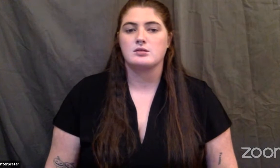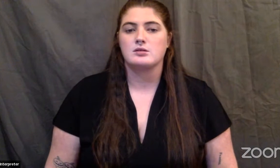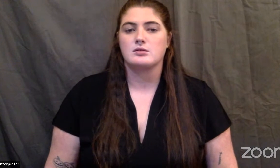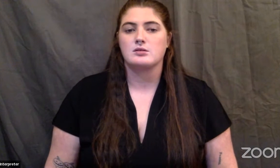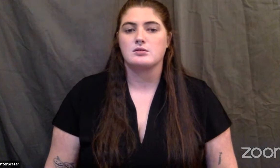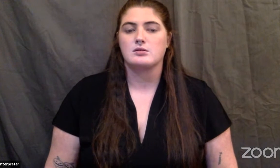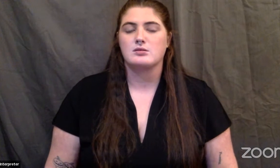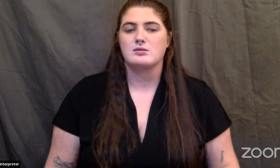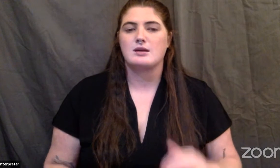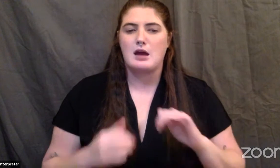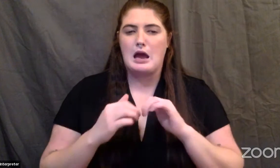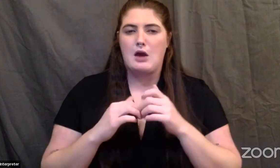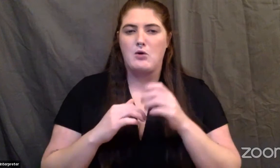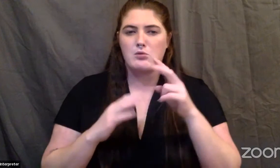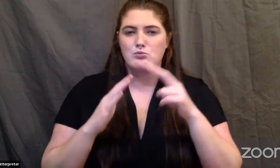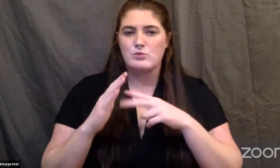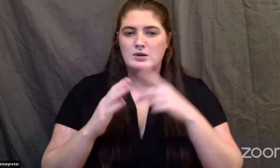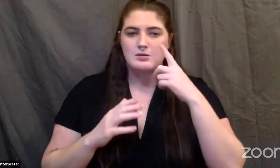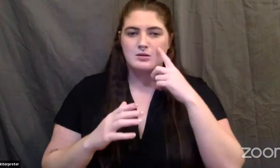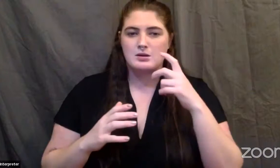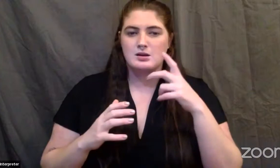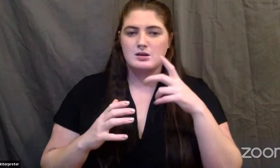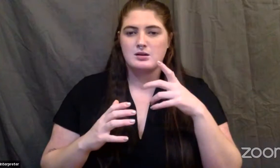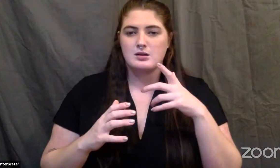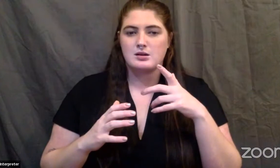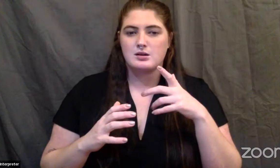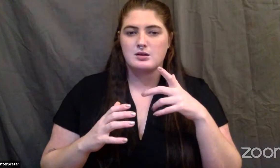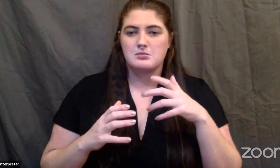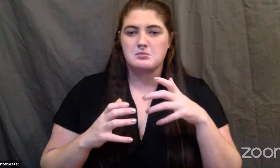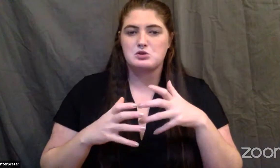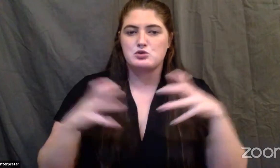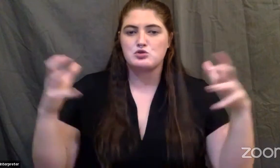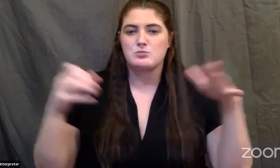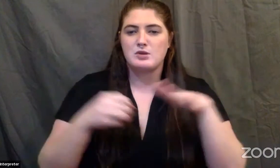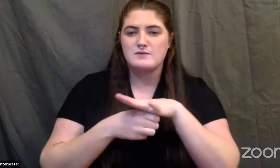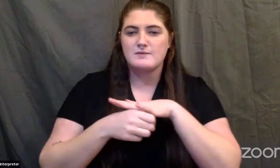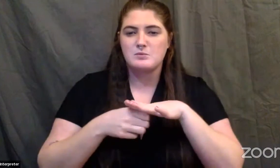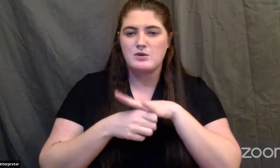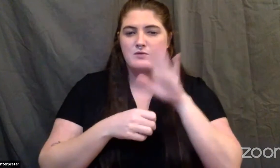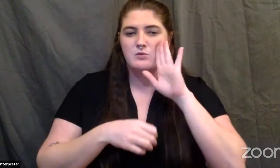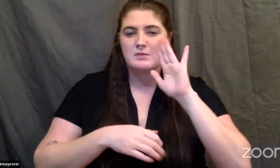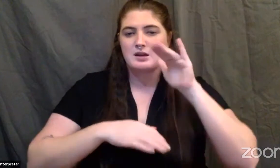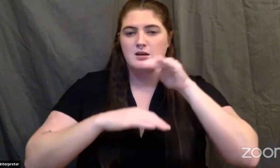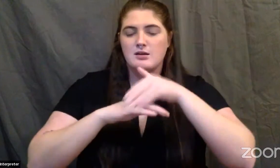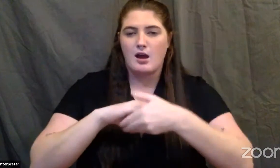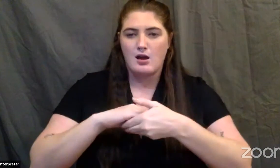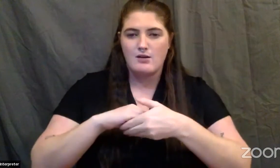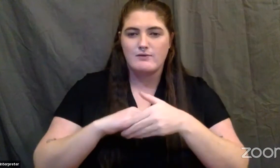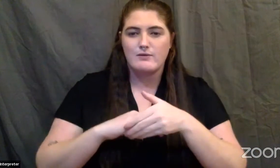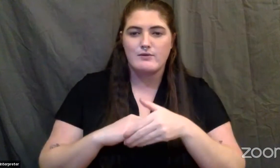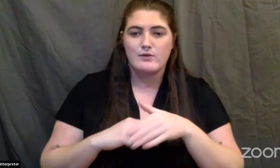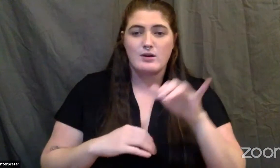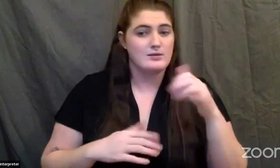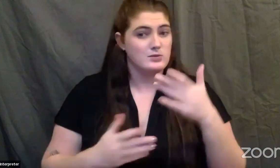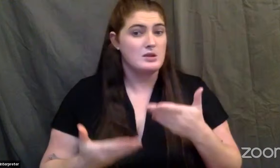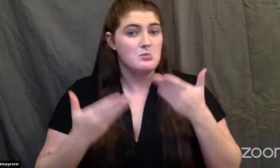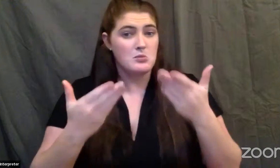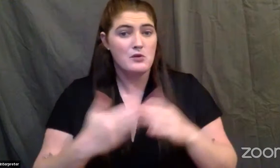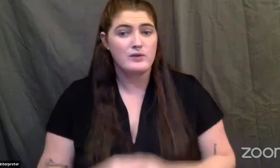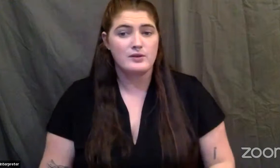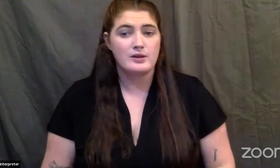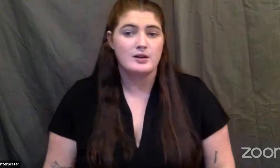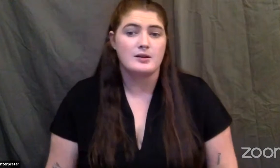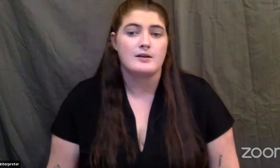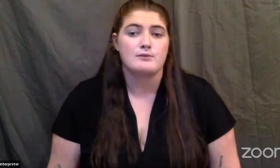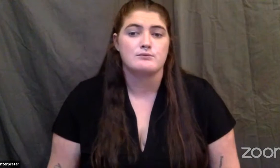their objection is because too much of the surface is going to be covered. Yes, I mean, and that's actually what they were proposing. They were